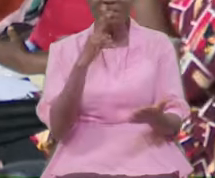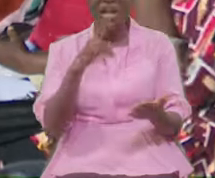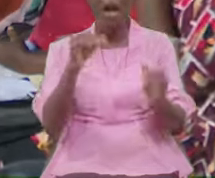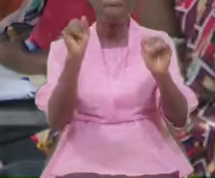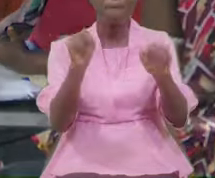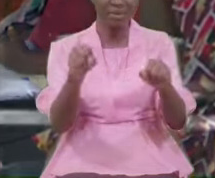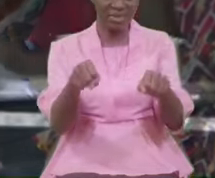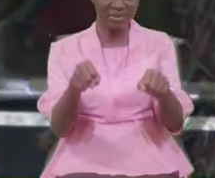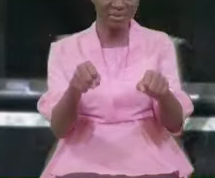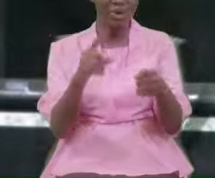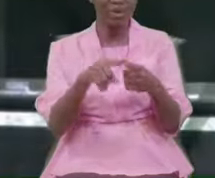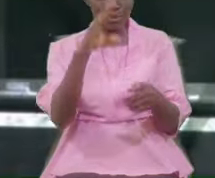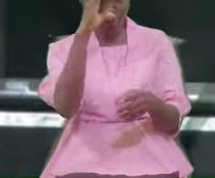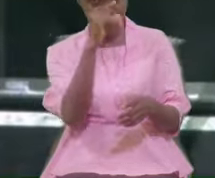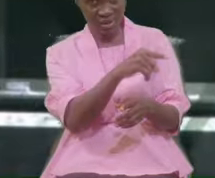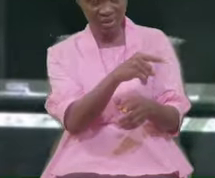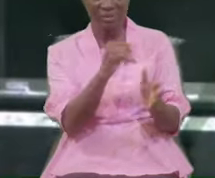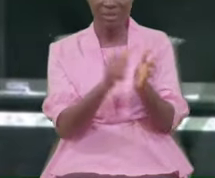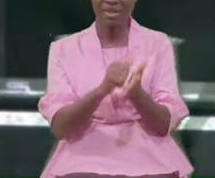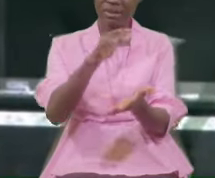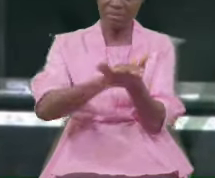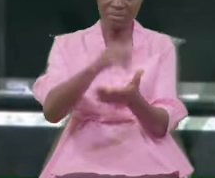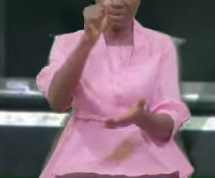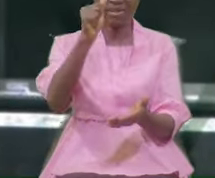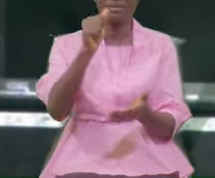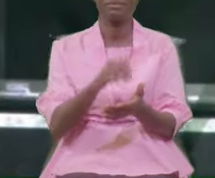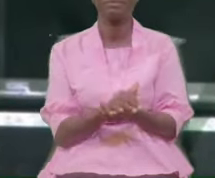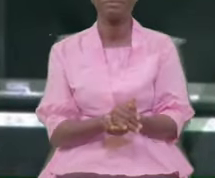to him the angang